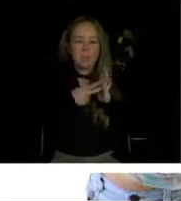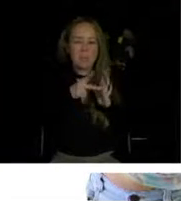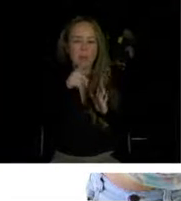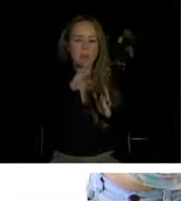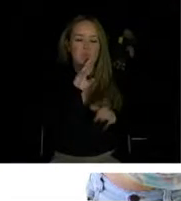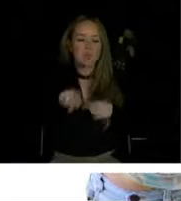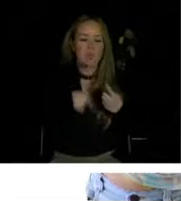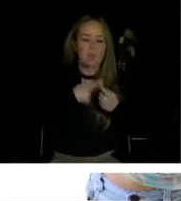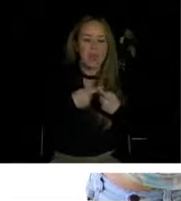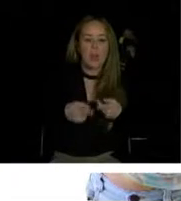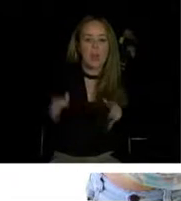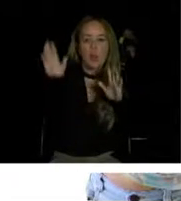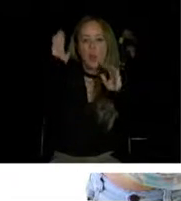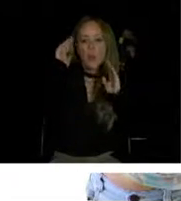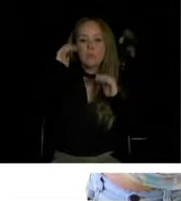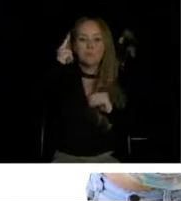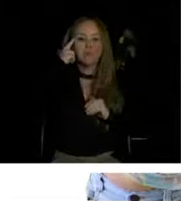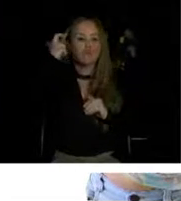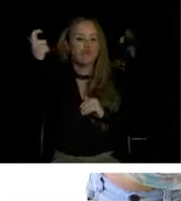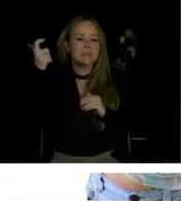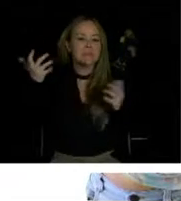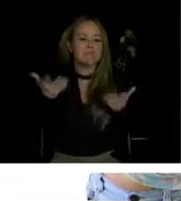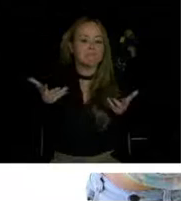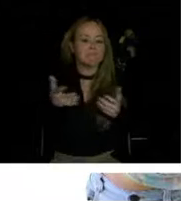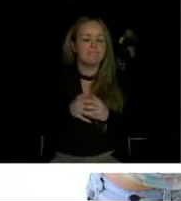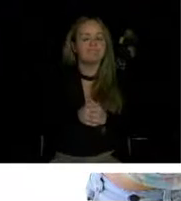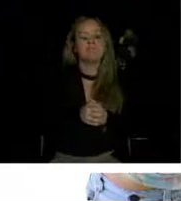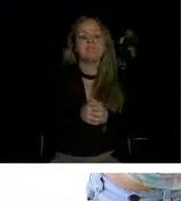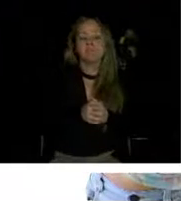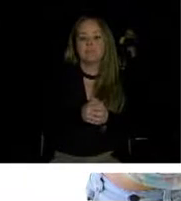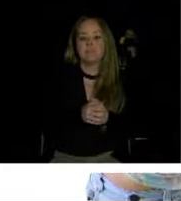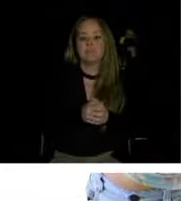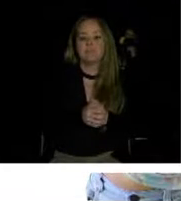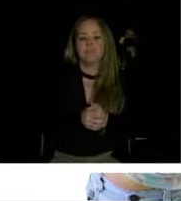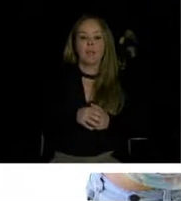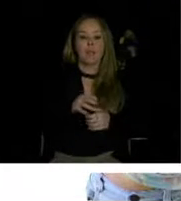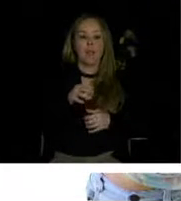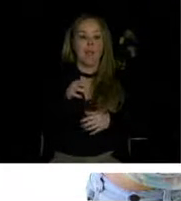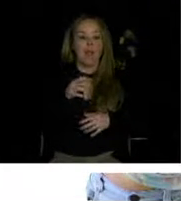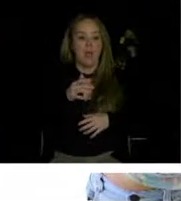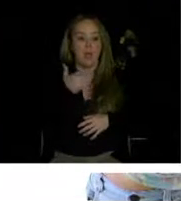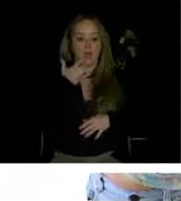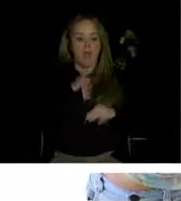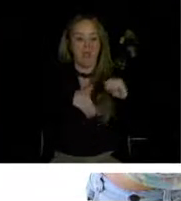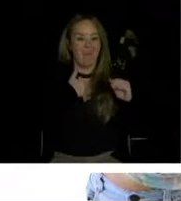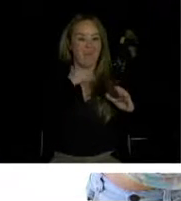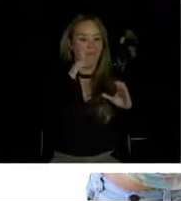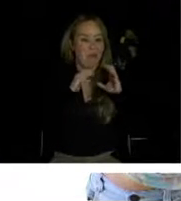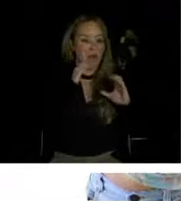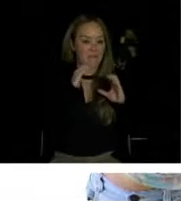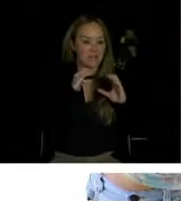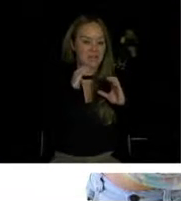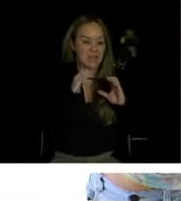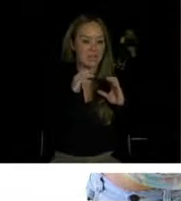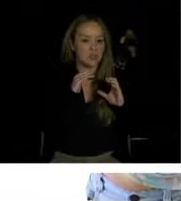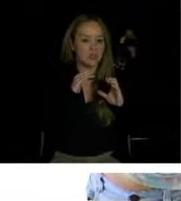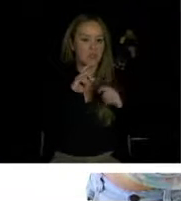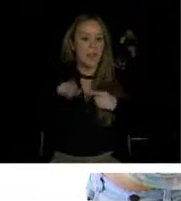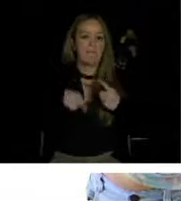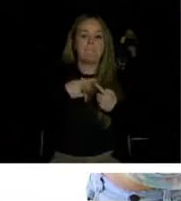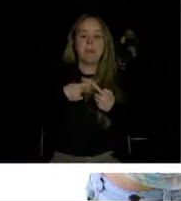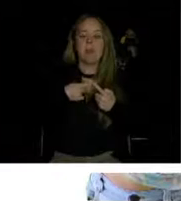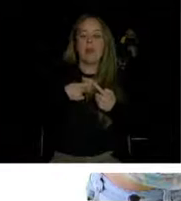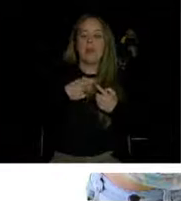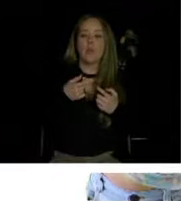talk about hopes and dreams? All right? And so rather than have a conversation